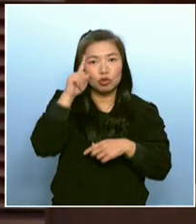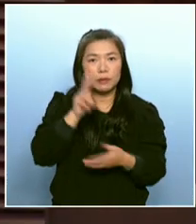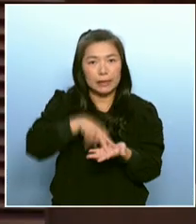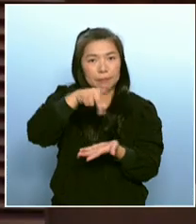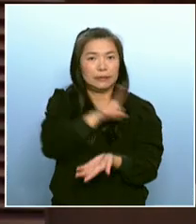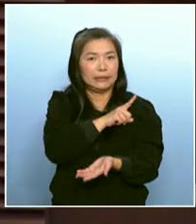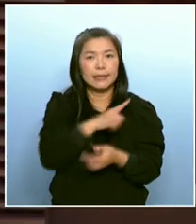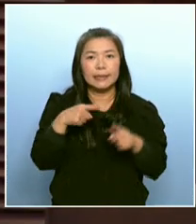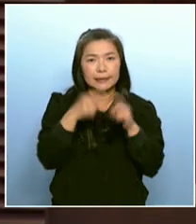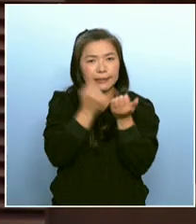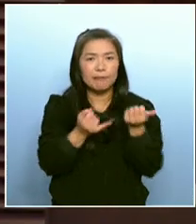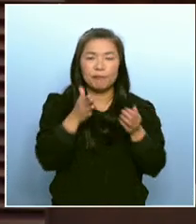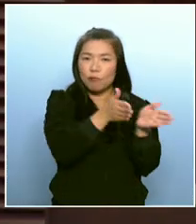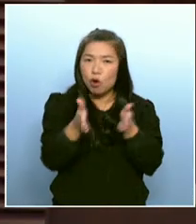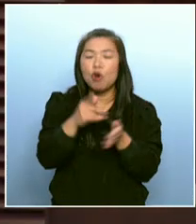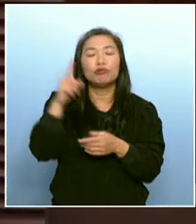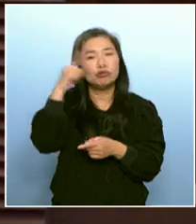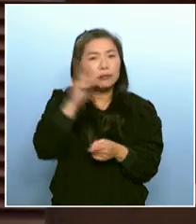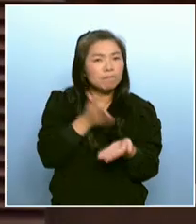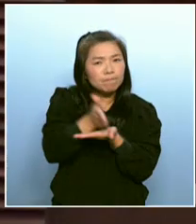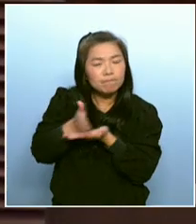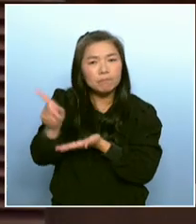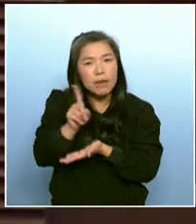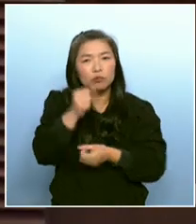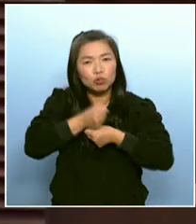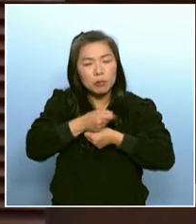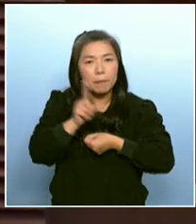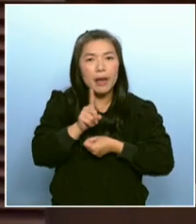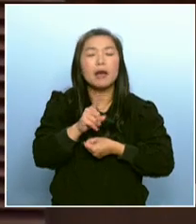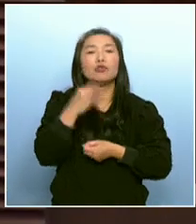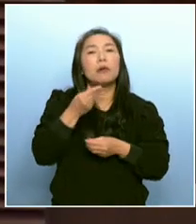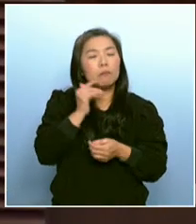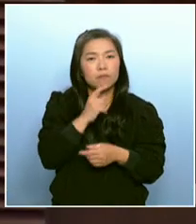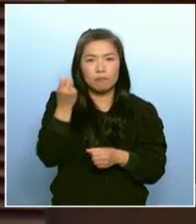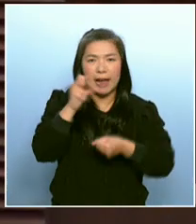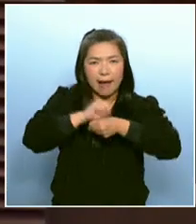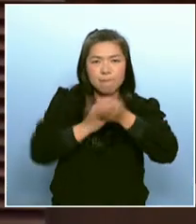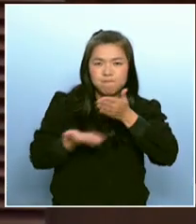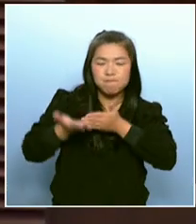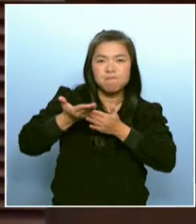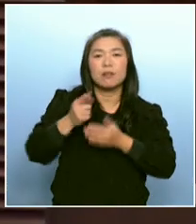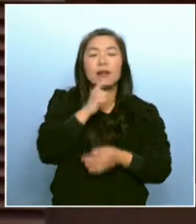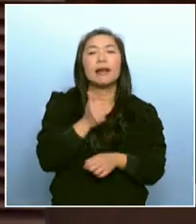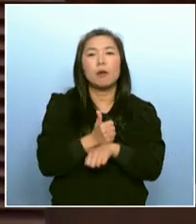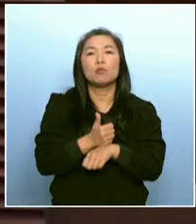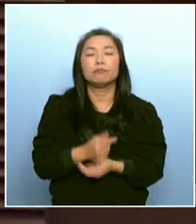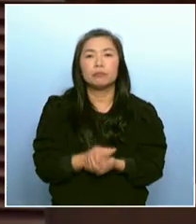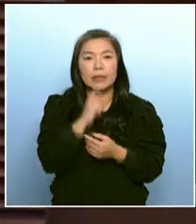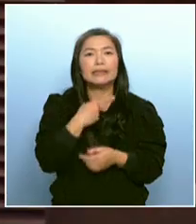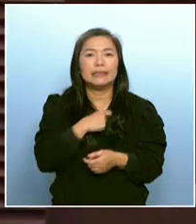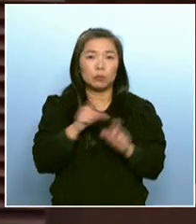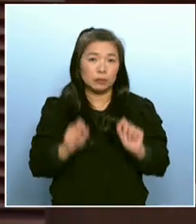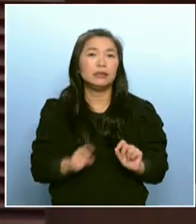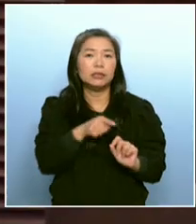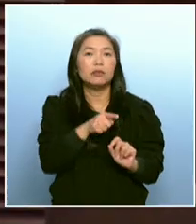We encourage parents as well as mentors to accompany children to look for their goals, and this